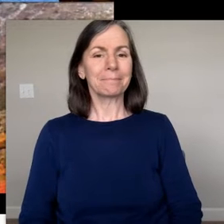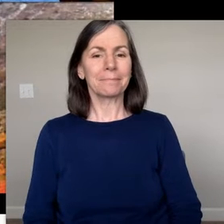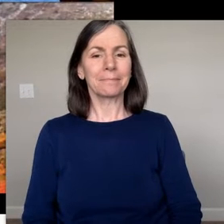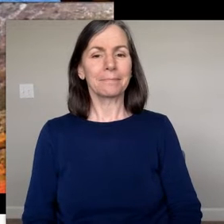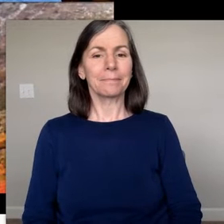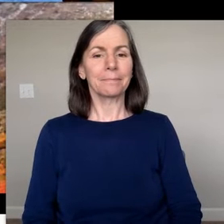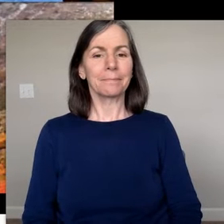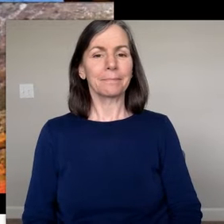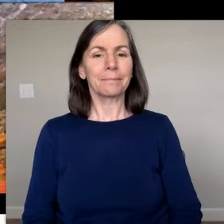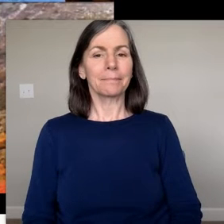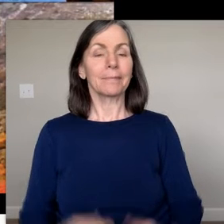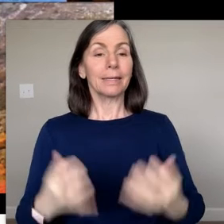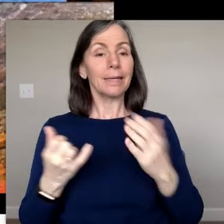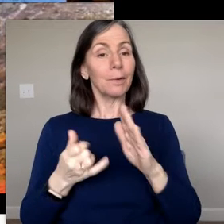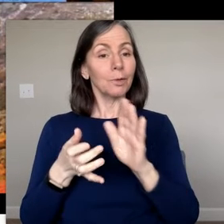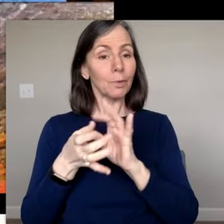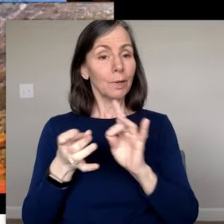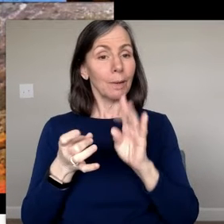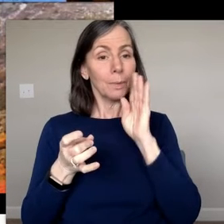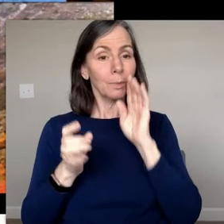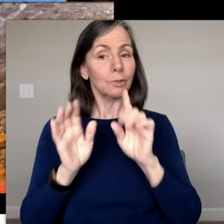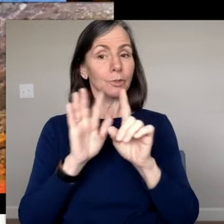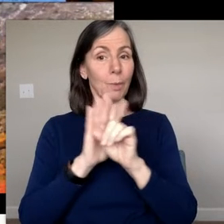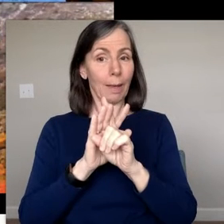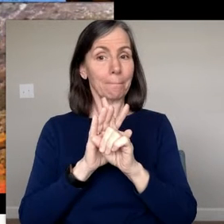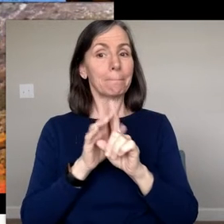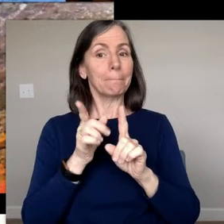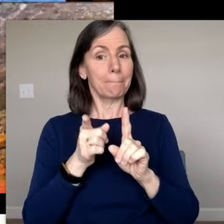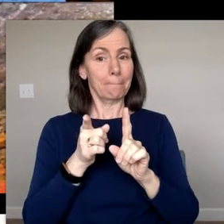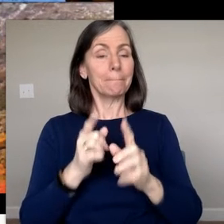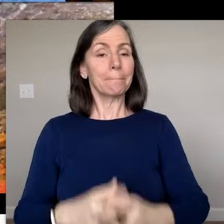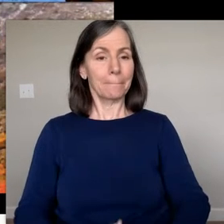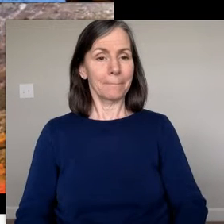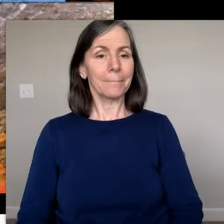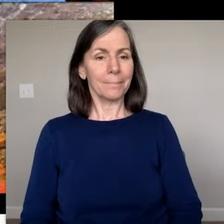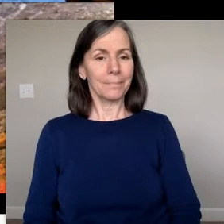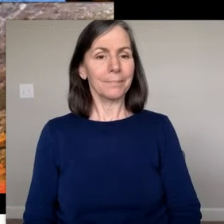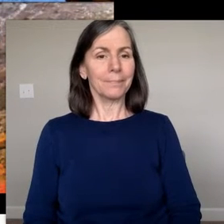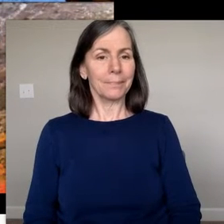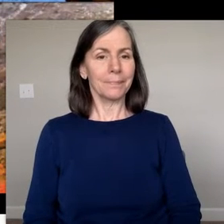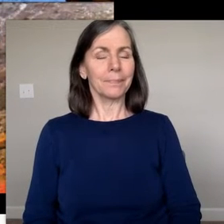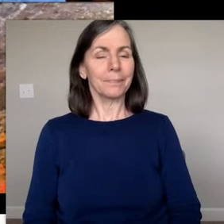Now your comment, if you look in the middle left, has been added.